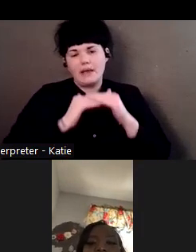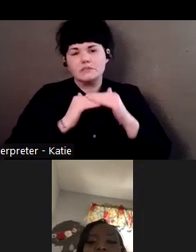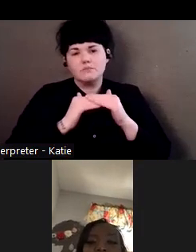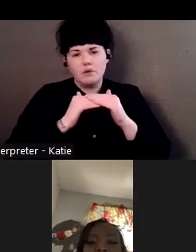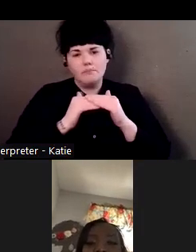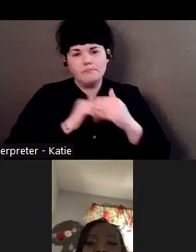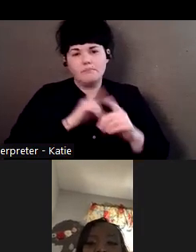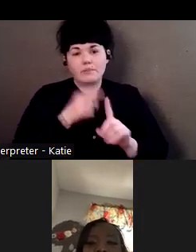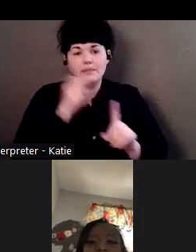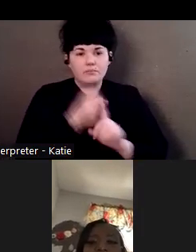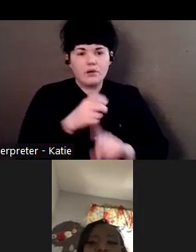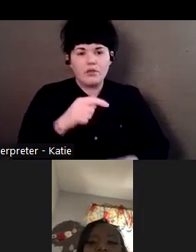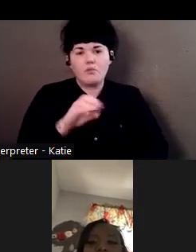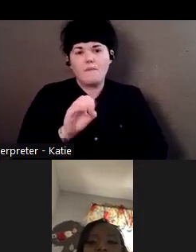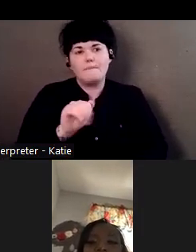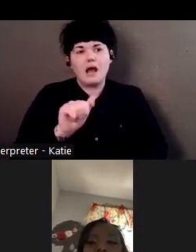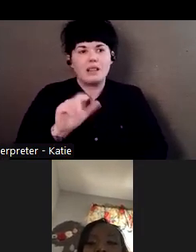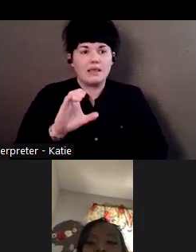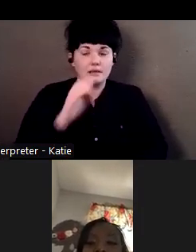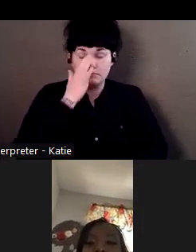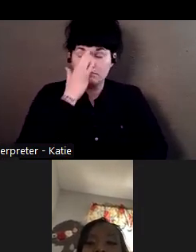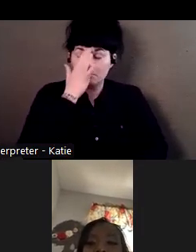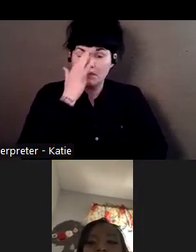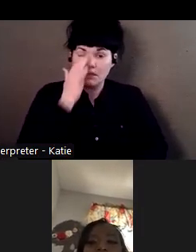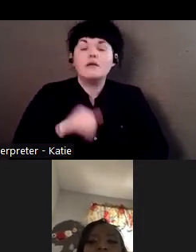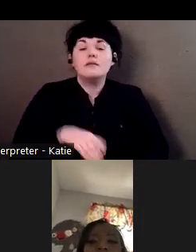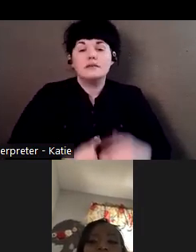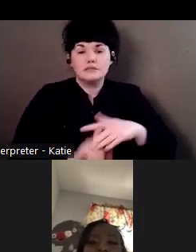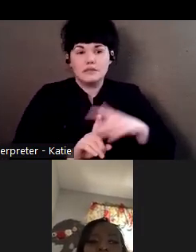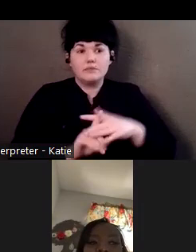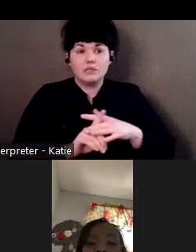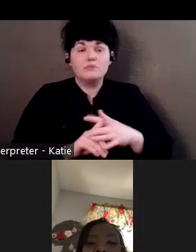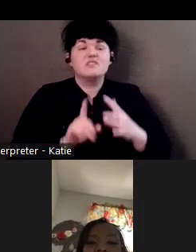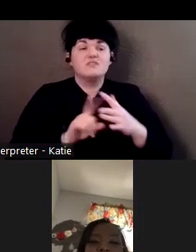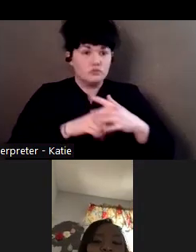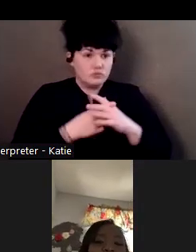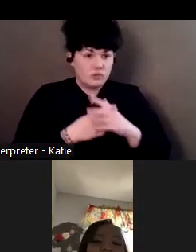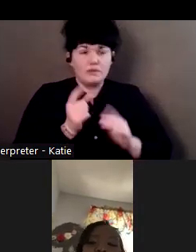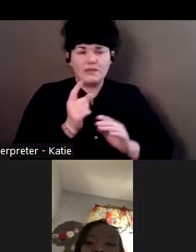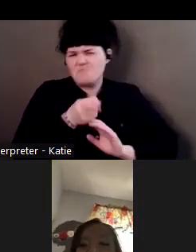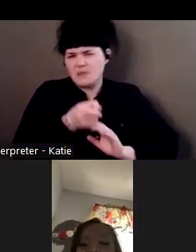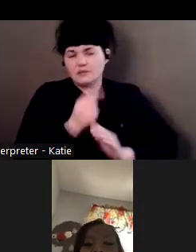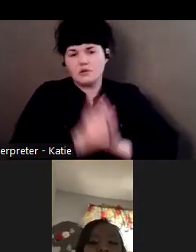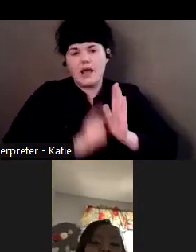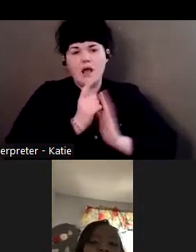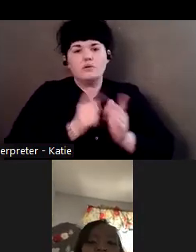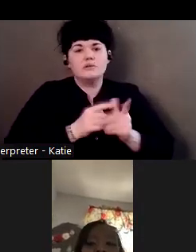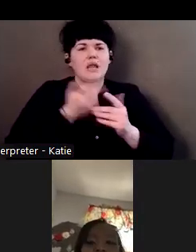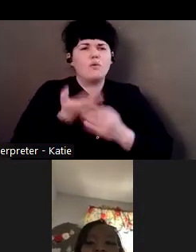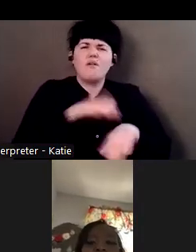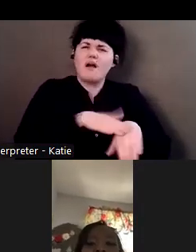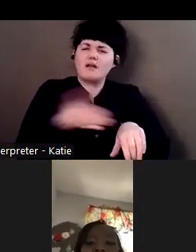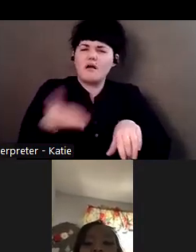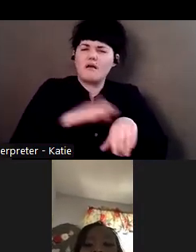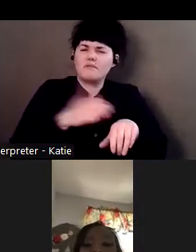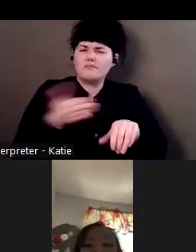onset. A thrombotic stroke, symptoms evolve over minutes to hours and is like a stuttering course. So it goes on and goes off, goes on and goes